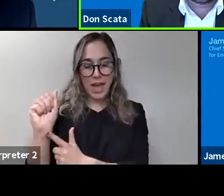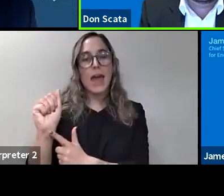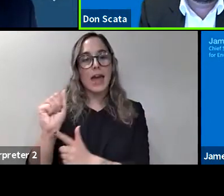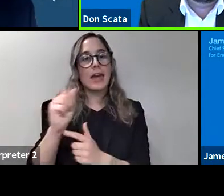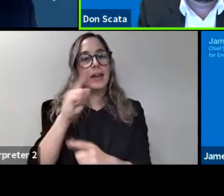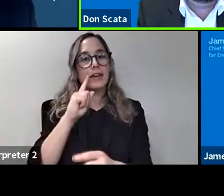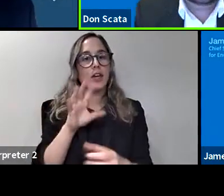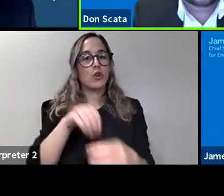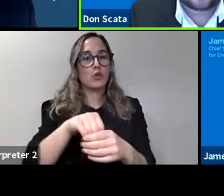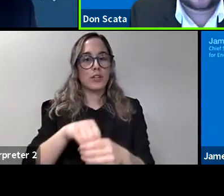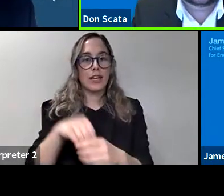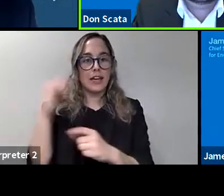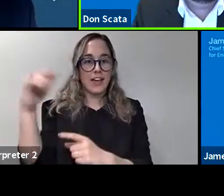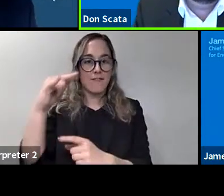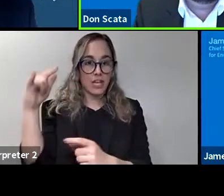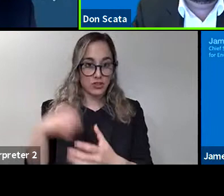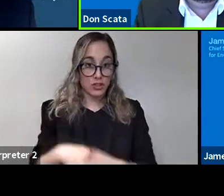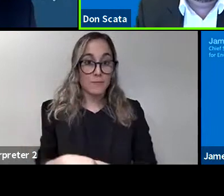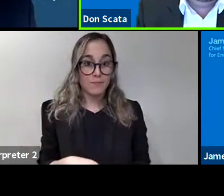aviation.